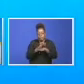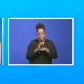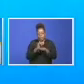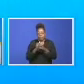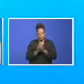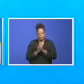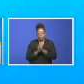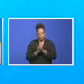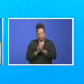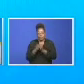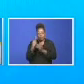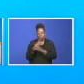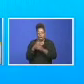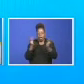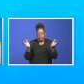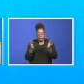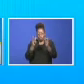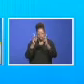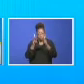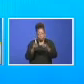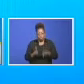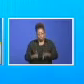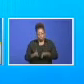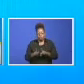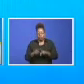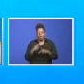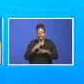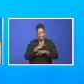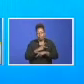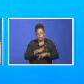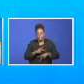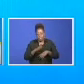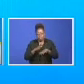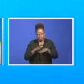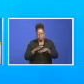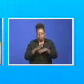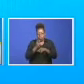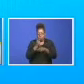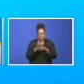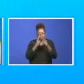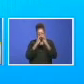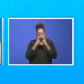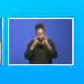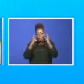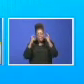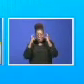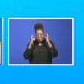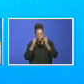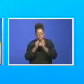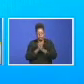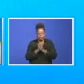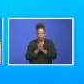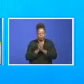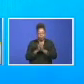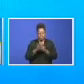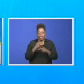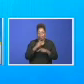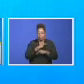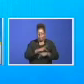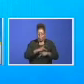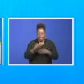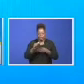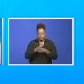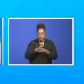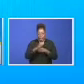are encouraging persons to please wear your masks, to please practice social